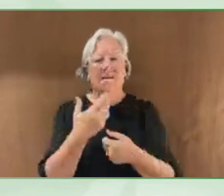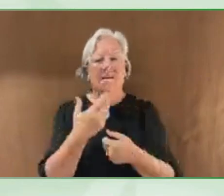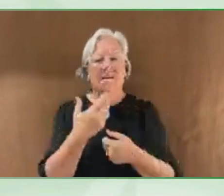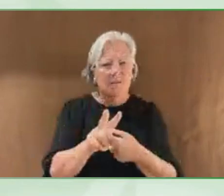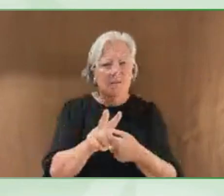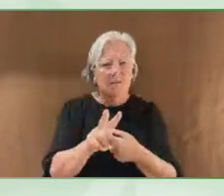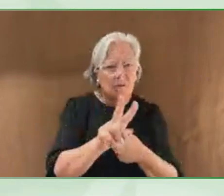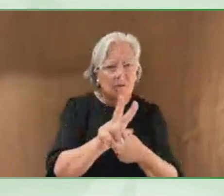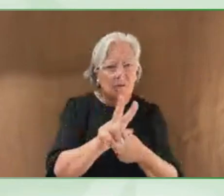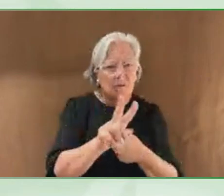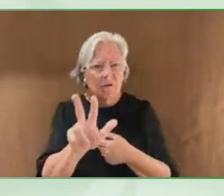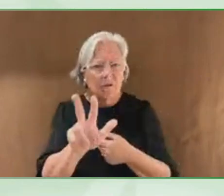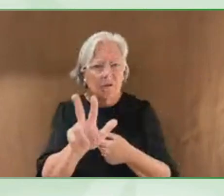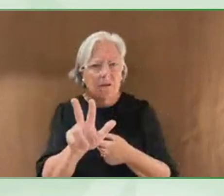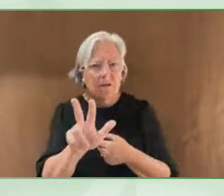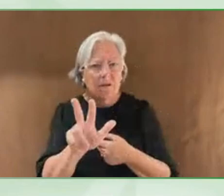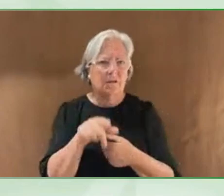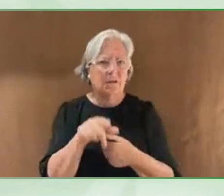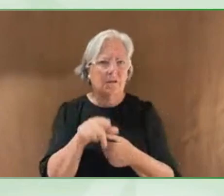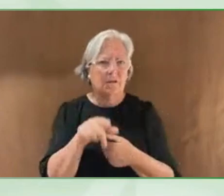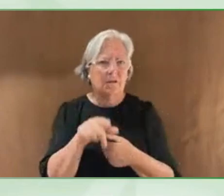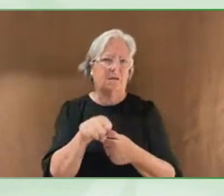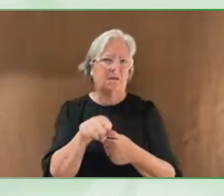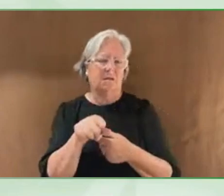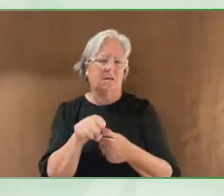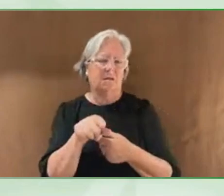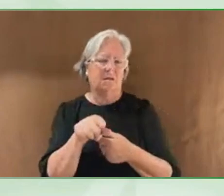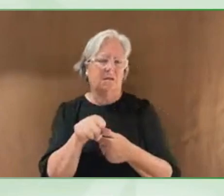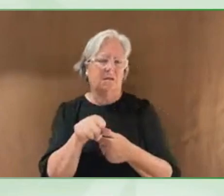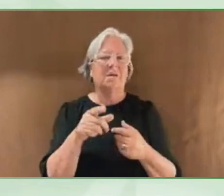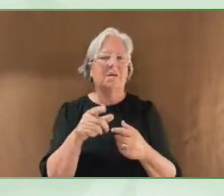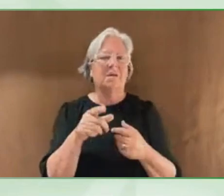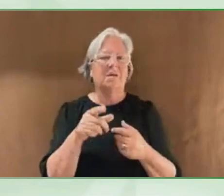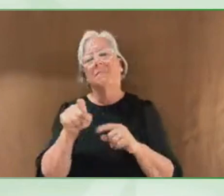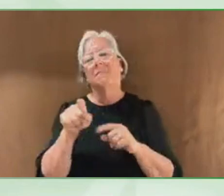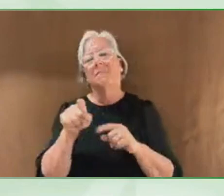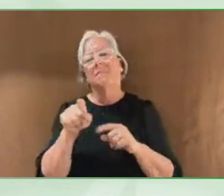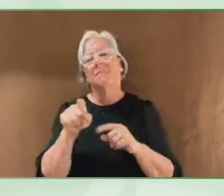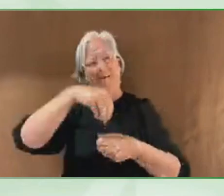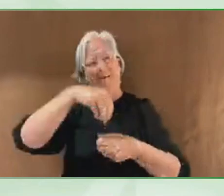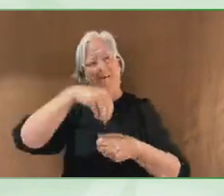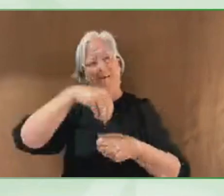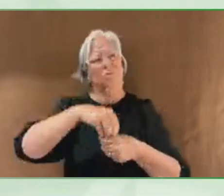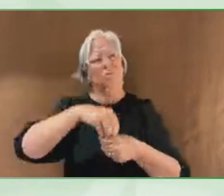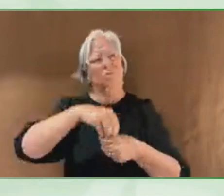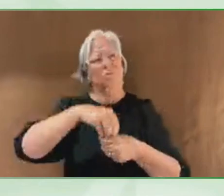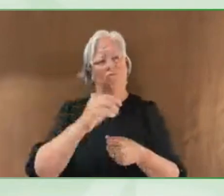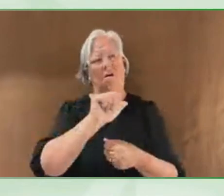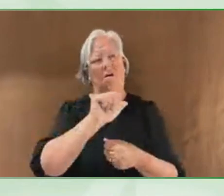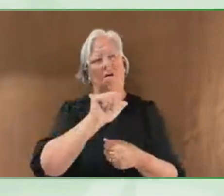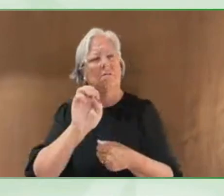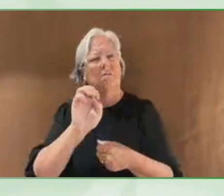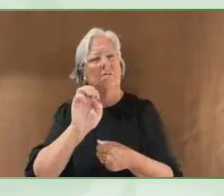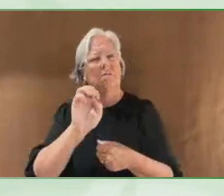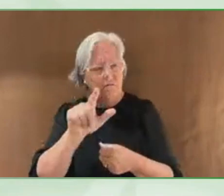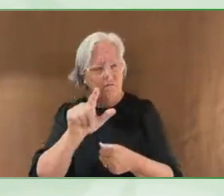engagement from our employees than we do from the internal channels. So having this very visible display